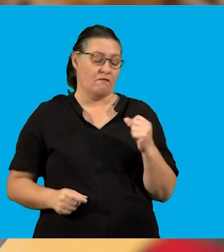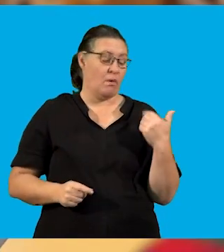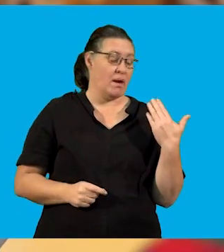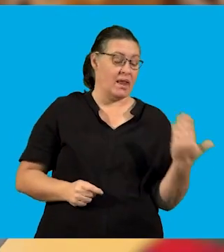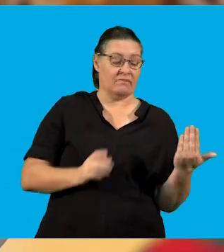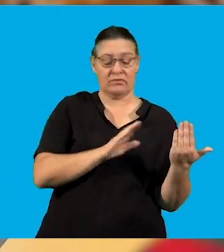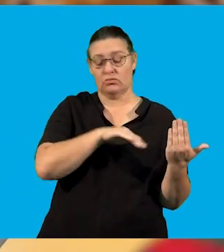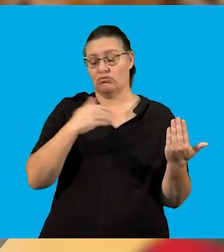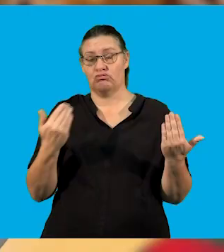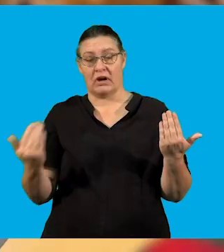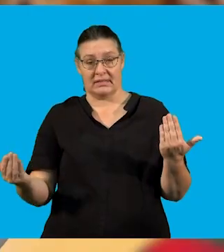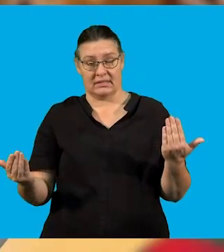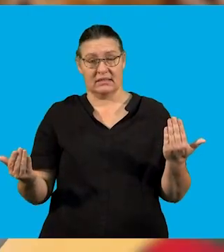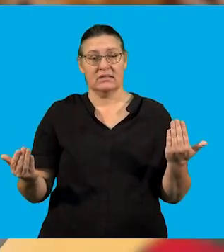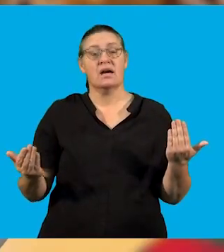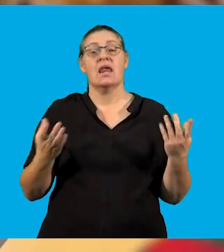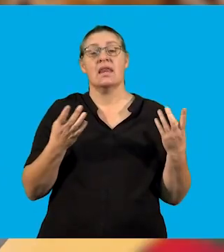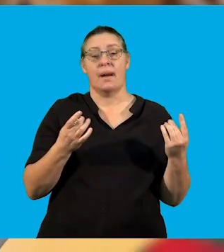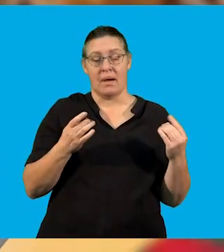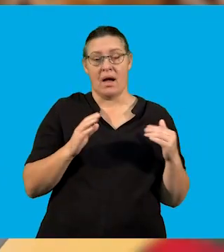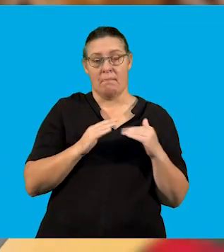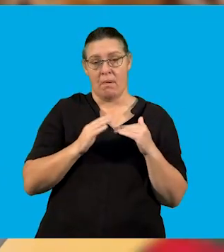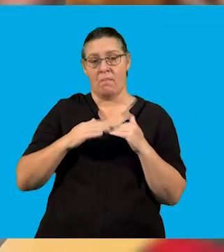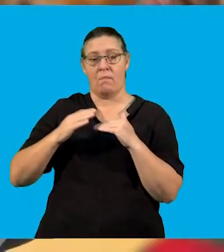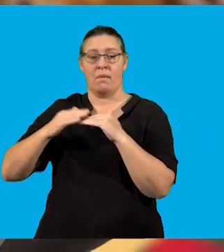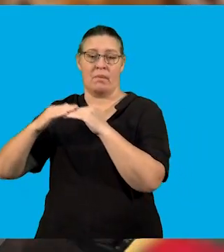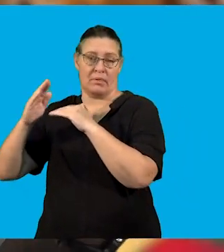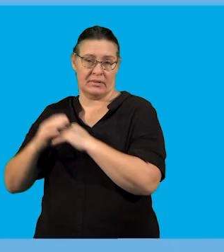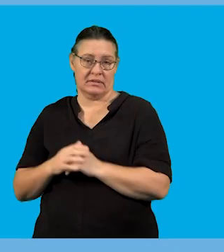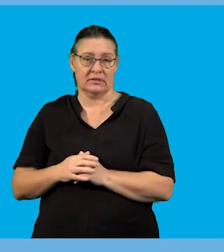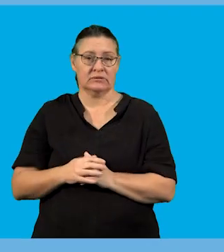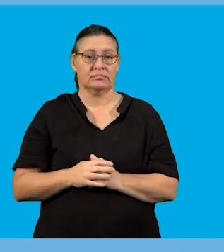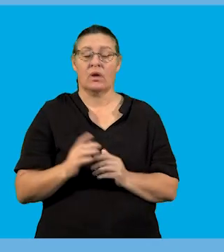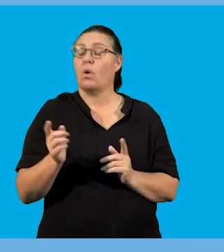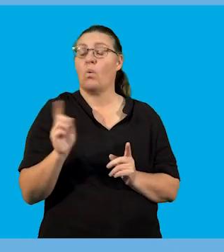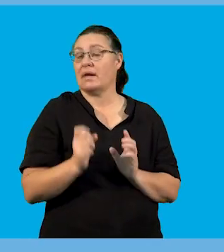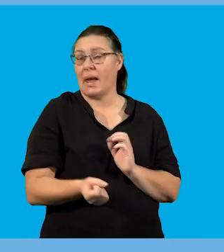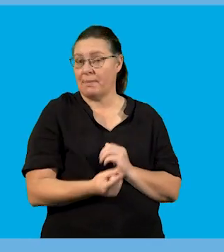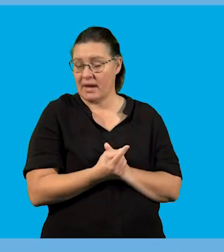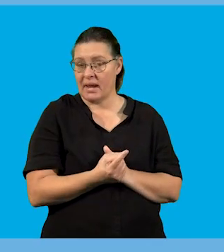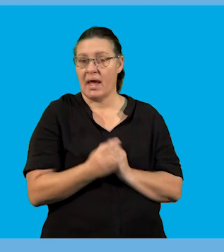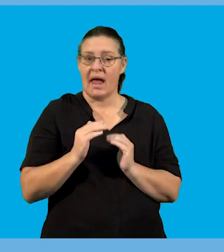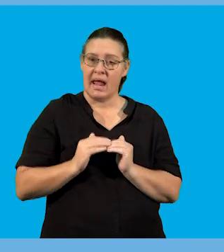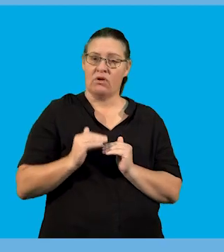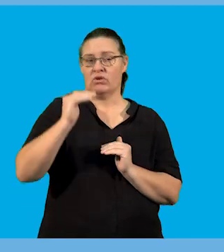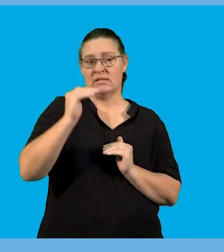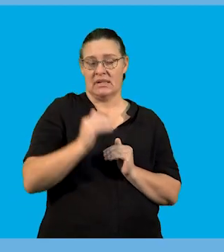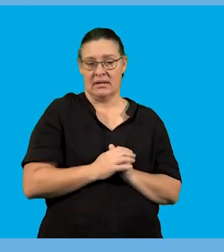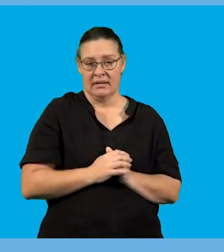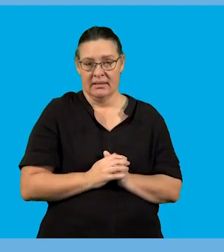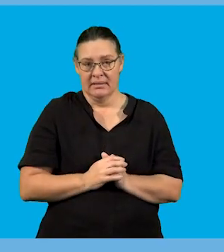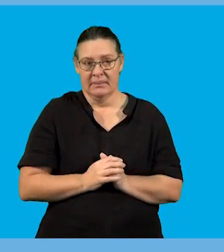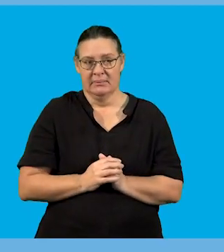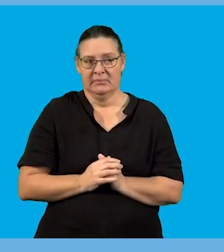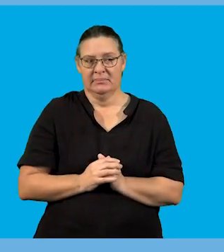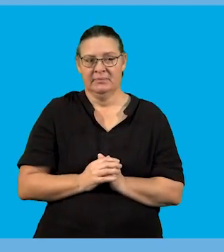from the left-hand side to the right-hand side, the atomic number is increasing. So what happens to the atomic number? It